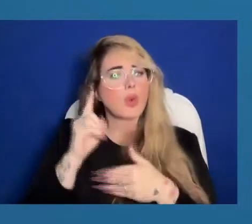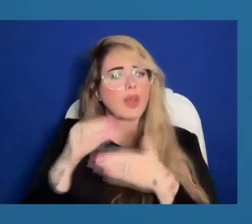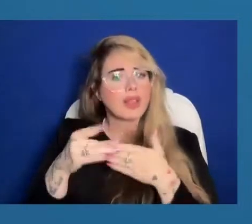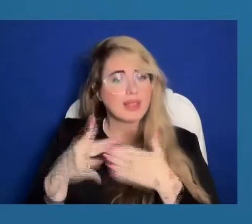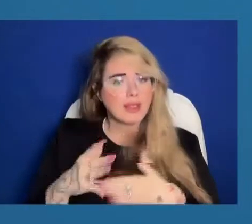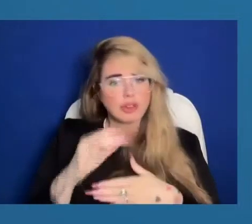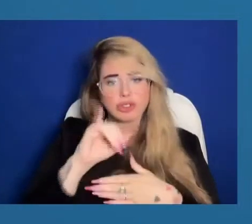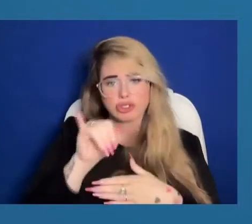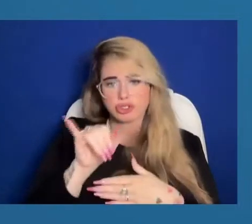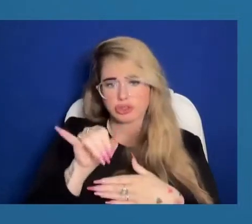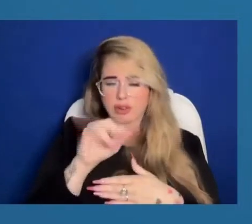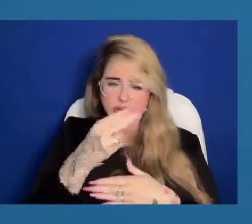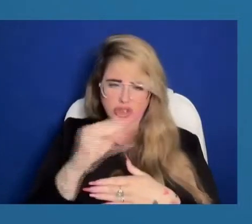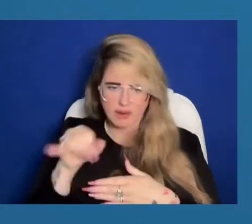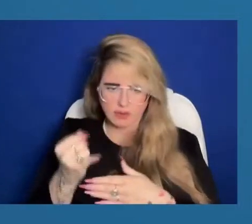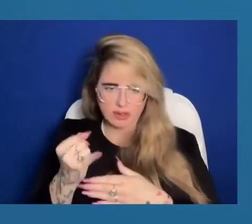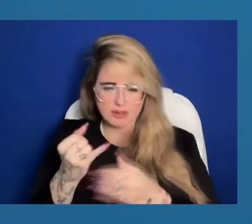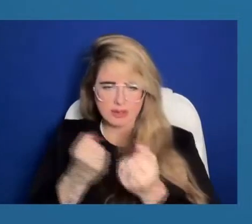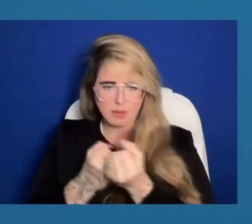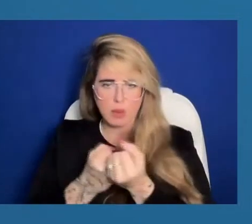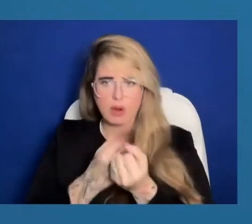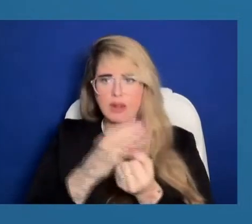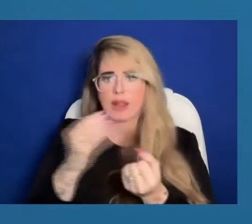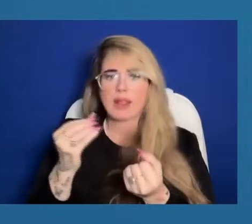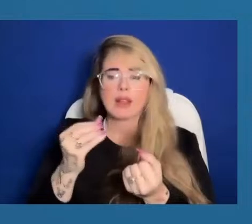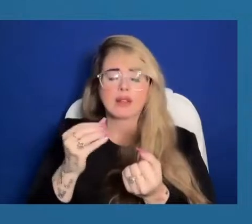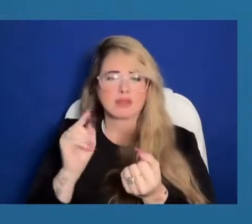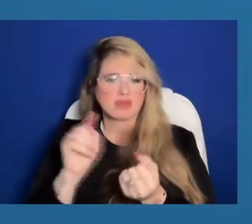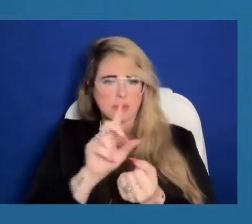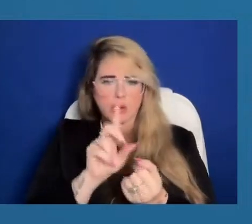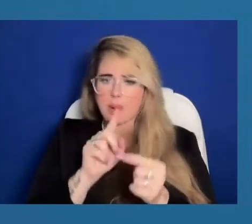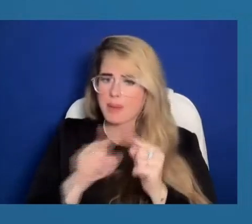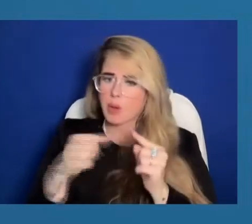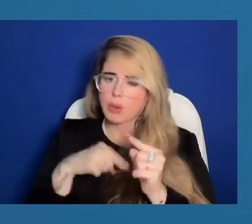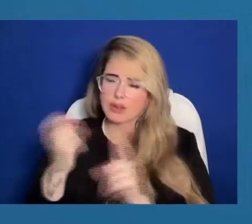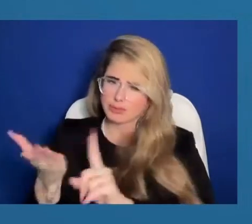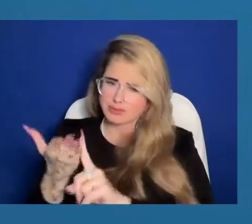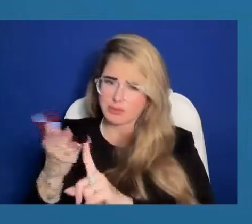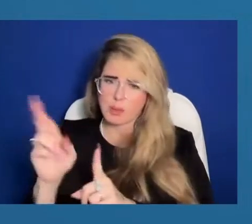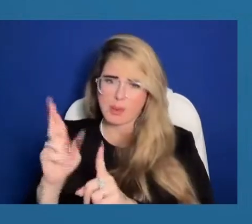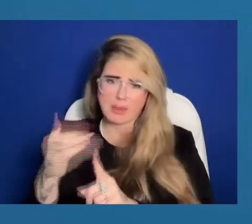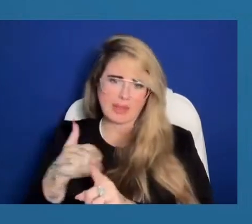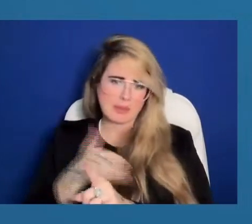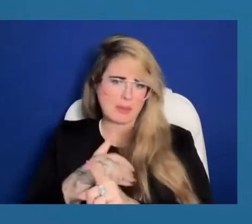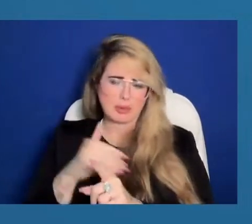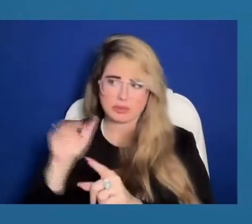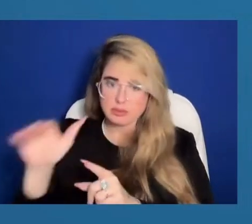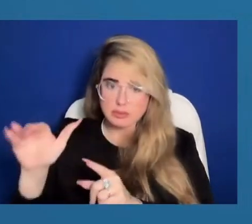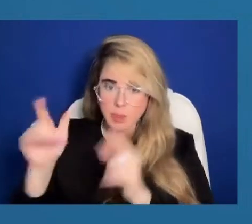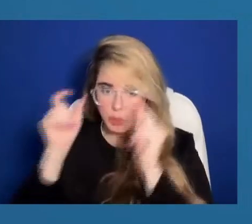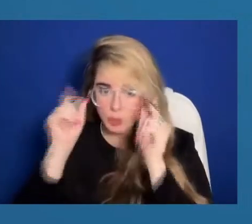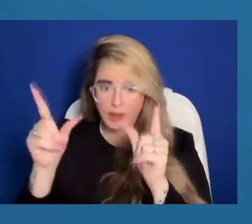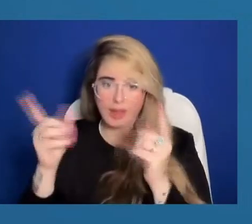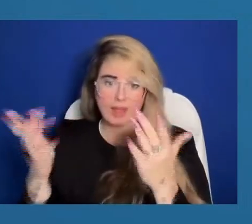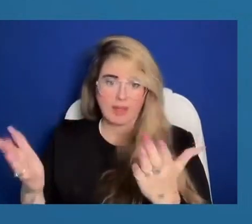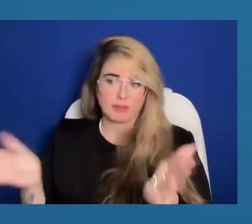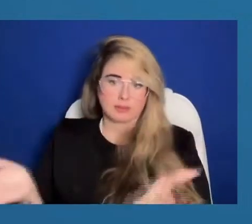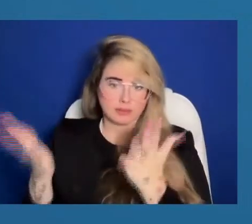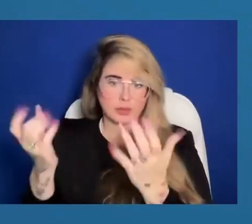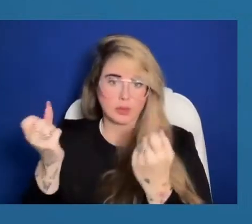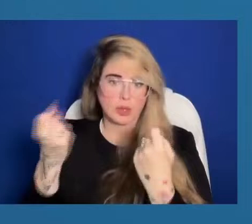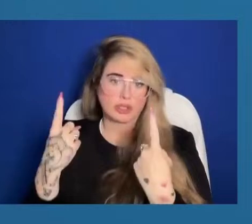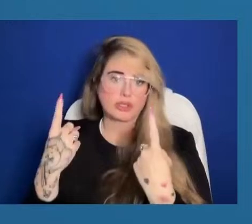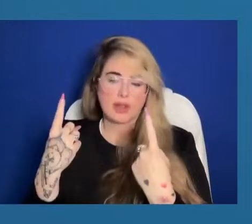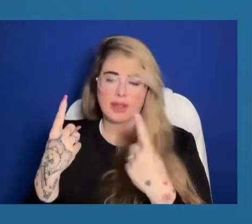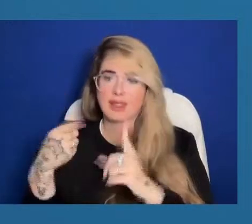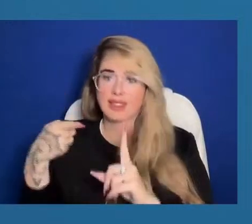Democratic delegation is, but we need to pull those Republican members, wake them up, and get them to understand that